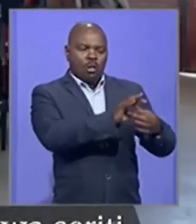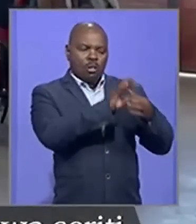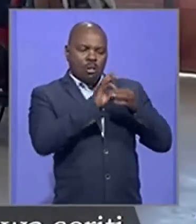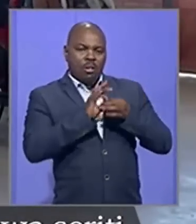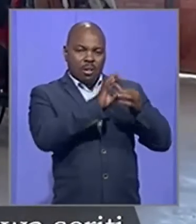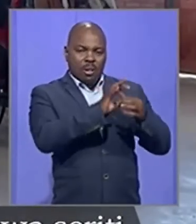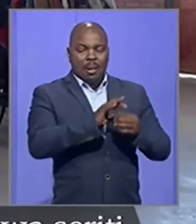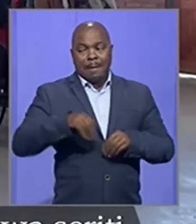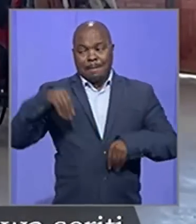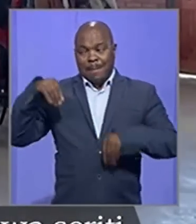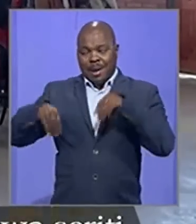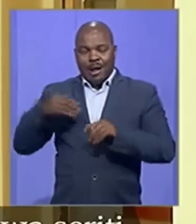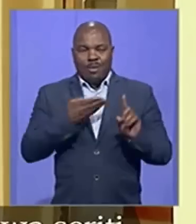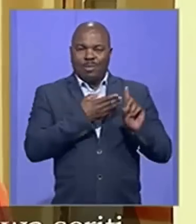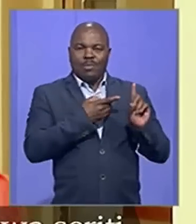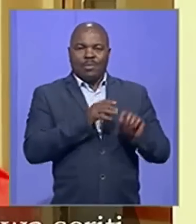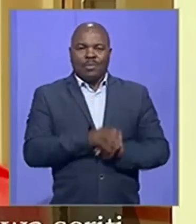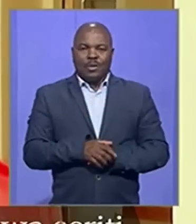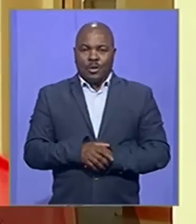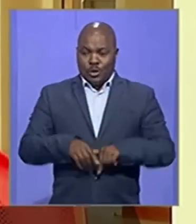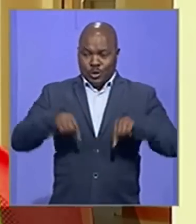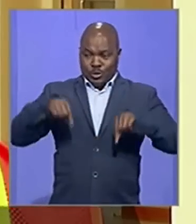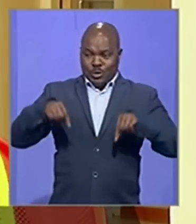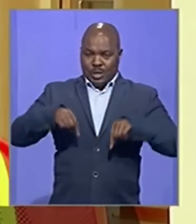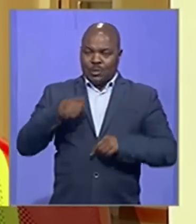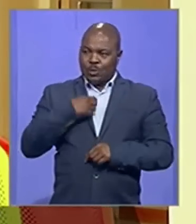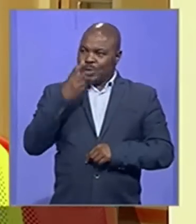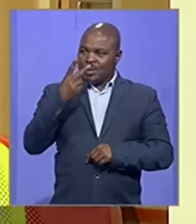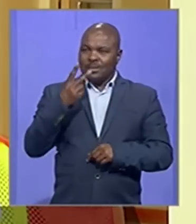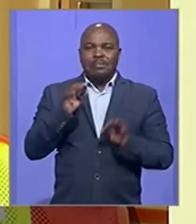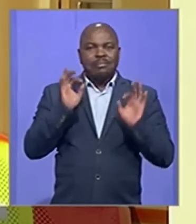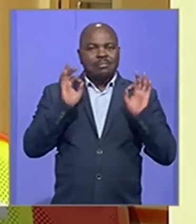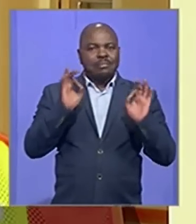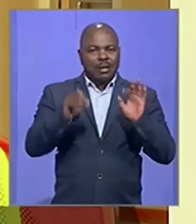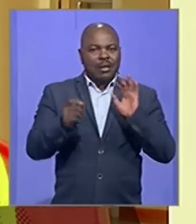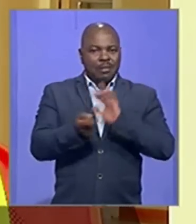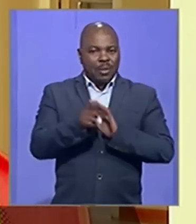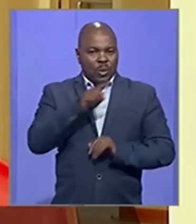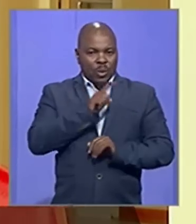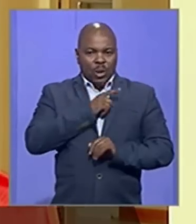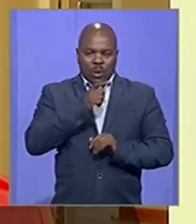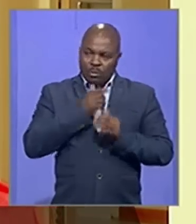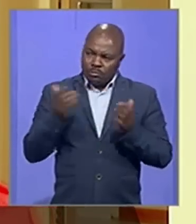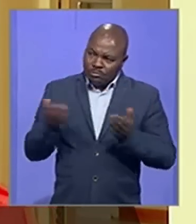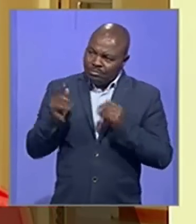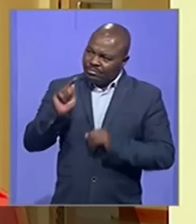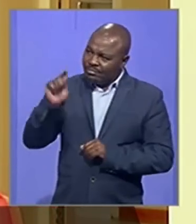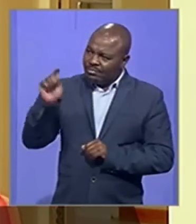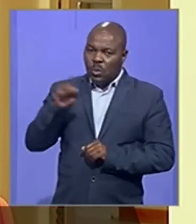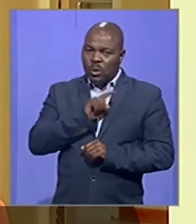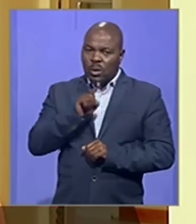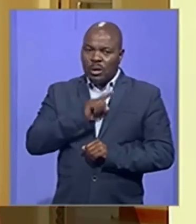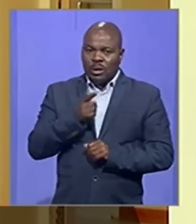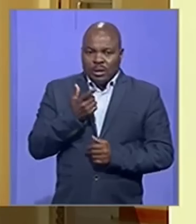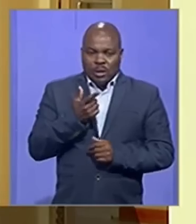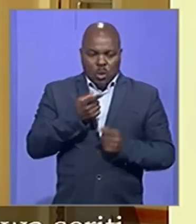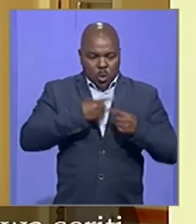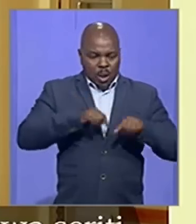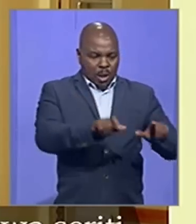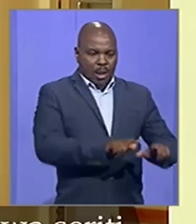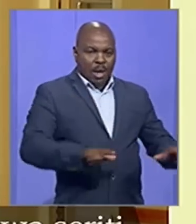Mme tsatsing lena mo re emeng teng o e bona hantle e etsahala ntho ena e leng gore re a encourage haholo bana o tlo thola gona re na le